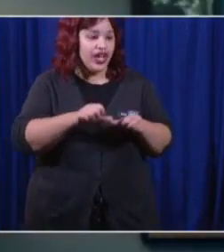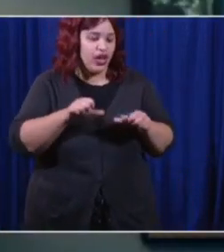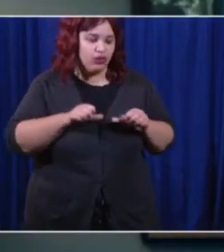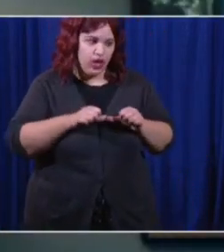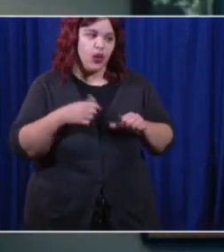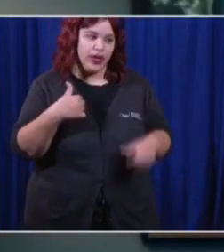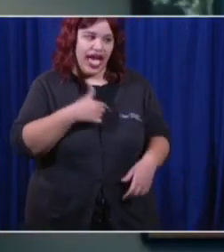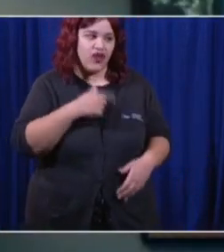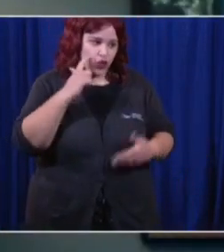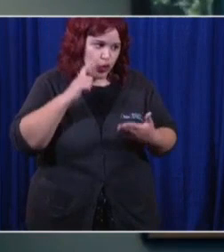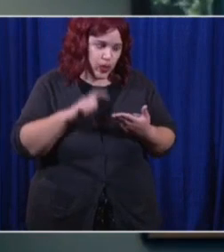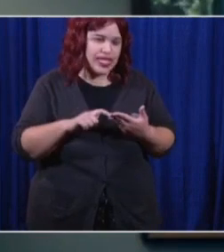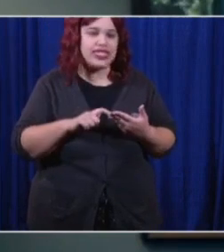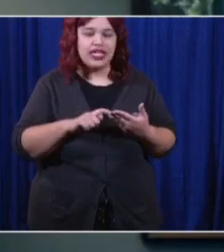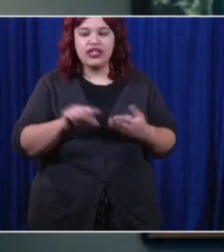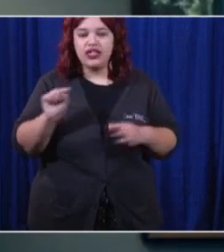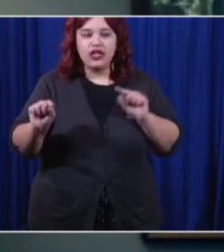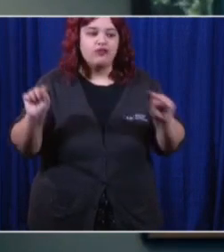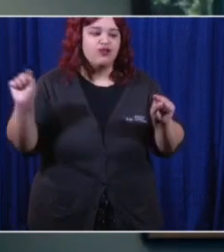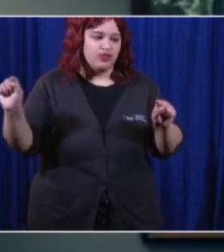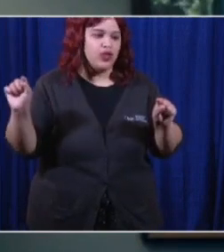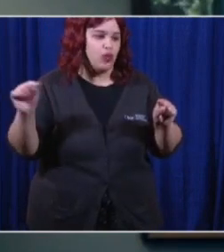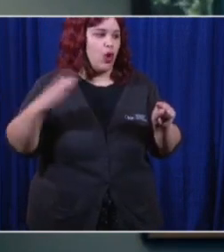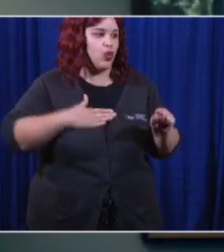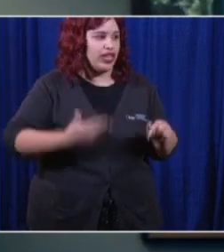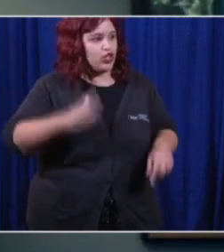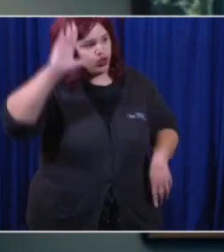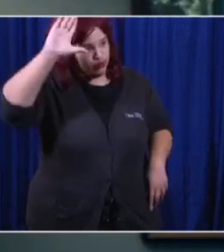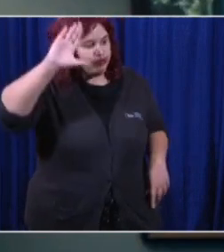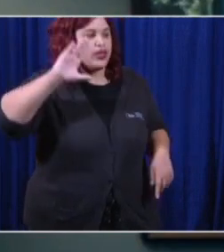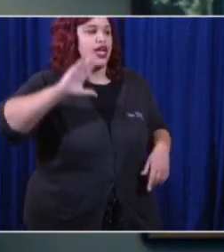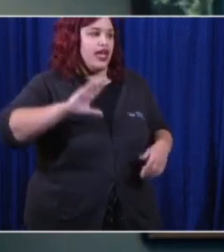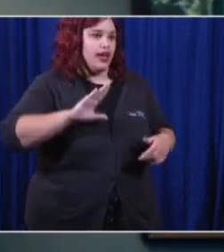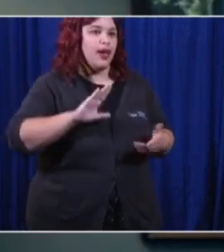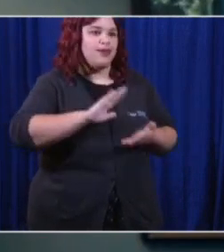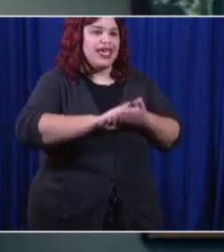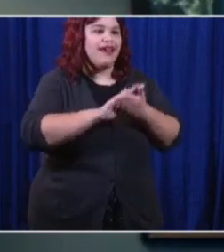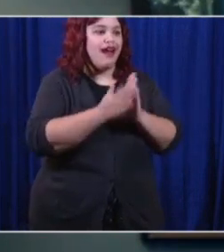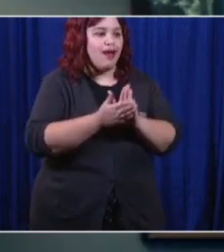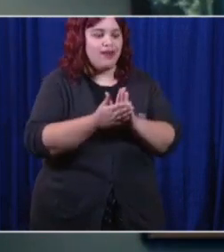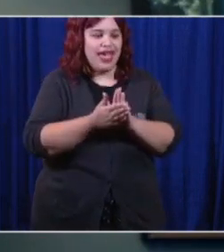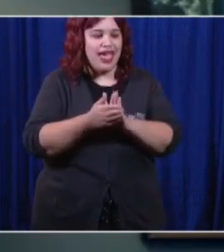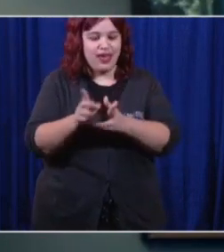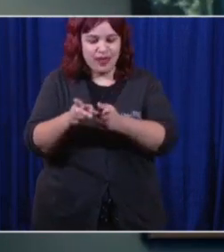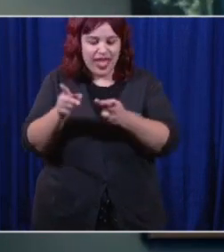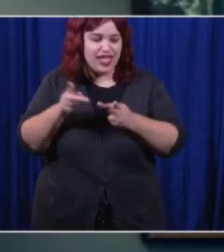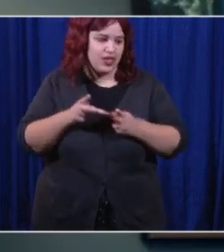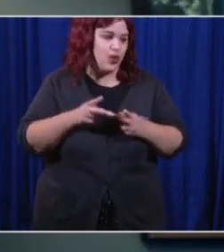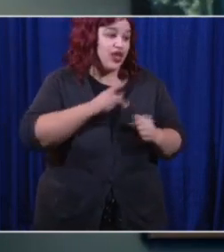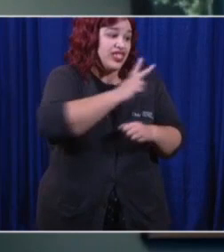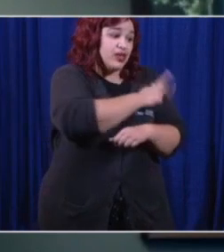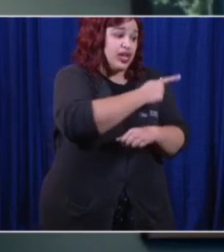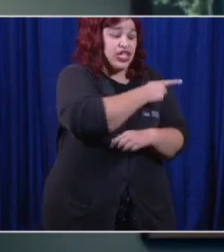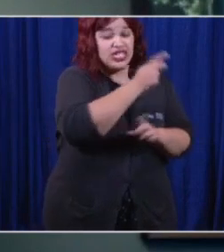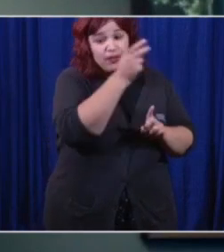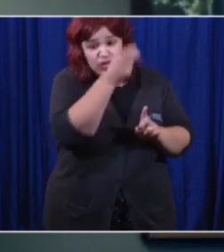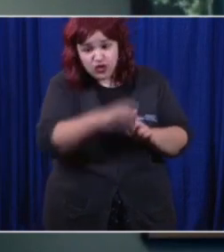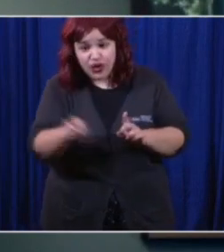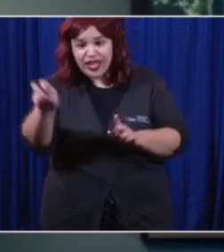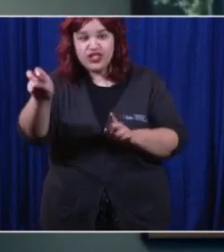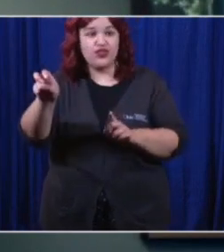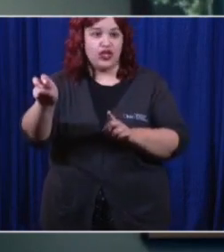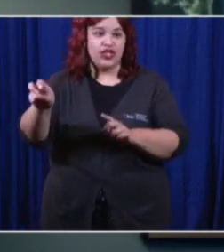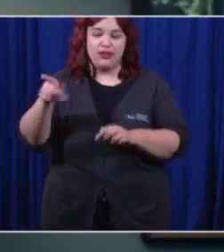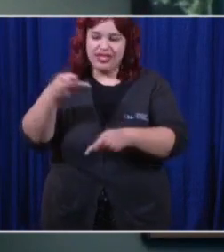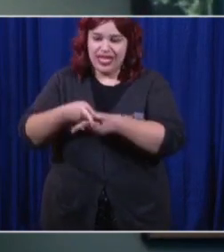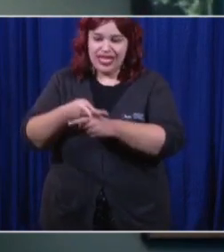making those areas available, those segregated spots. So we anticipate this week that we're going to be able to start transitioning some of those patients. For a while, we were